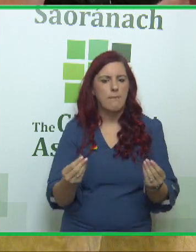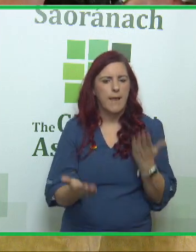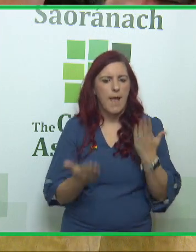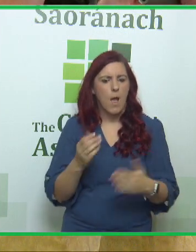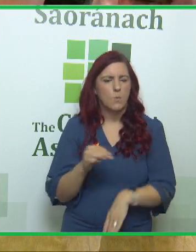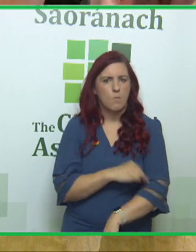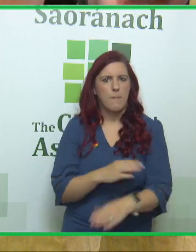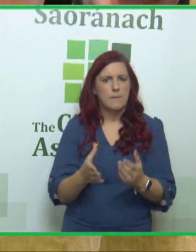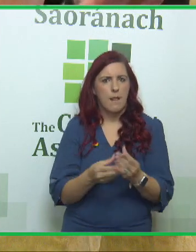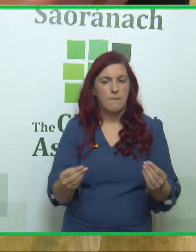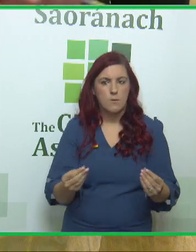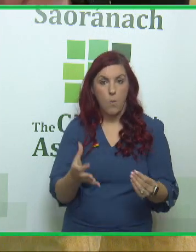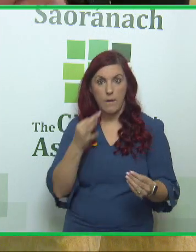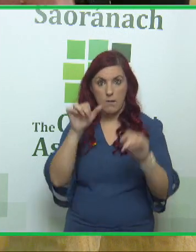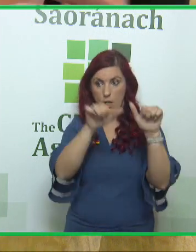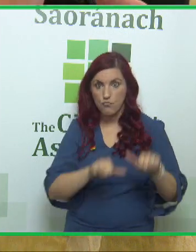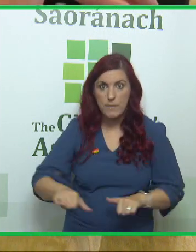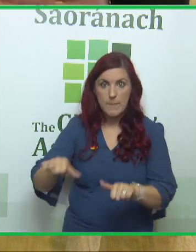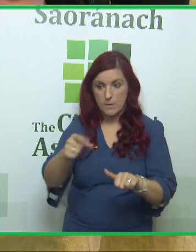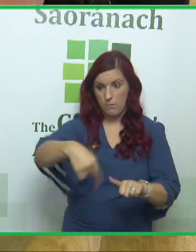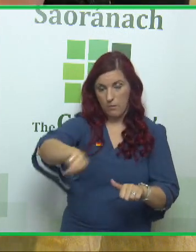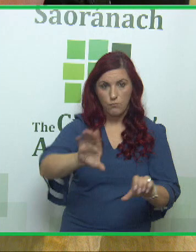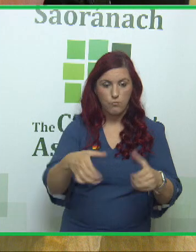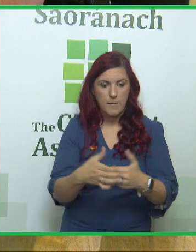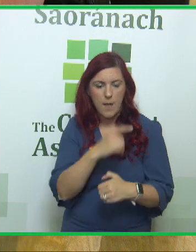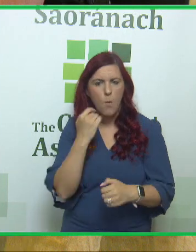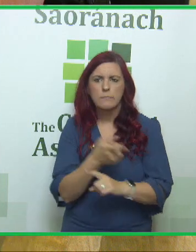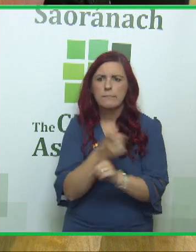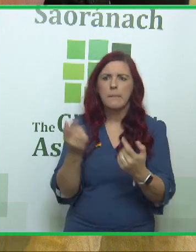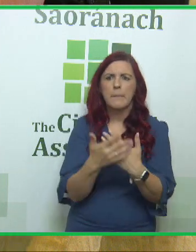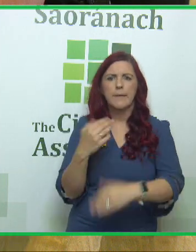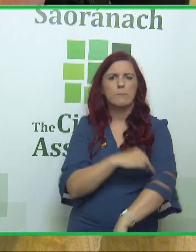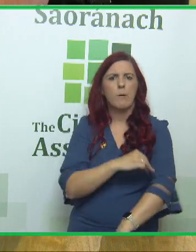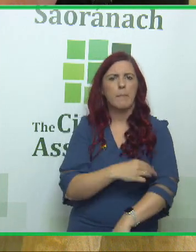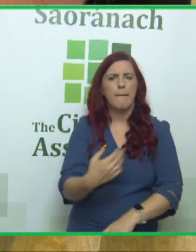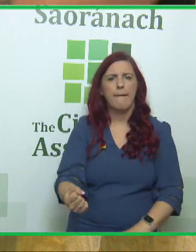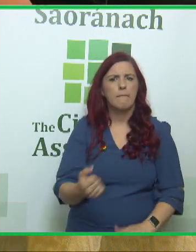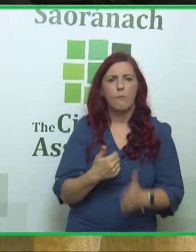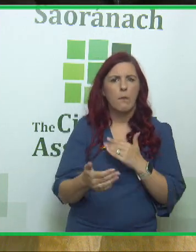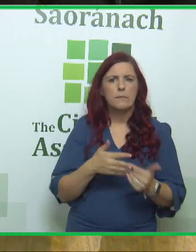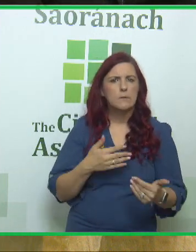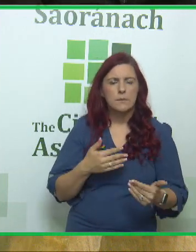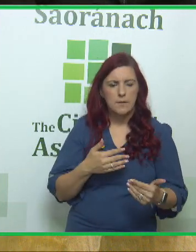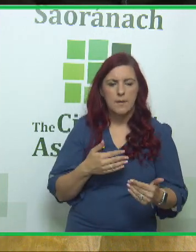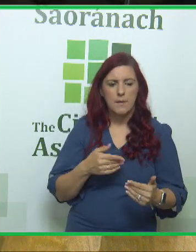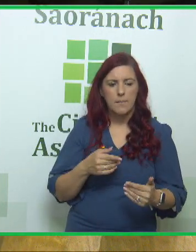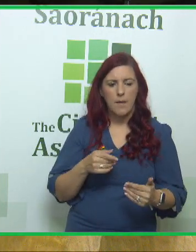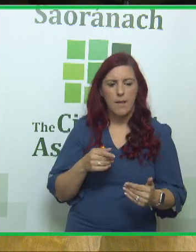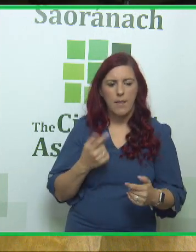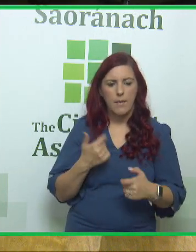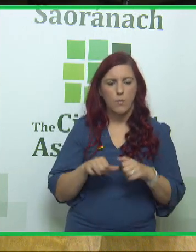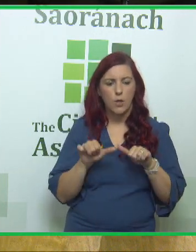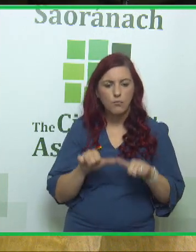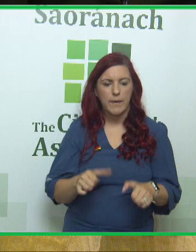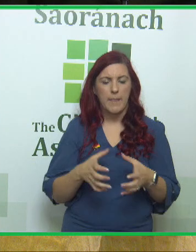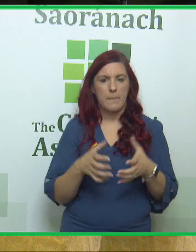a consensus among the group as to what was the biggest problem this group was contending with at that time. And we agreed the